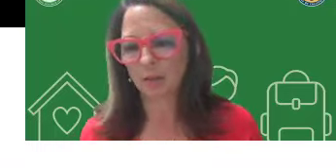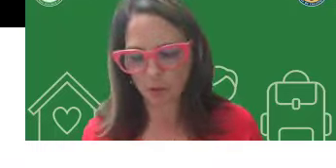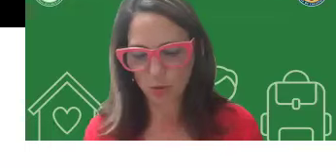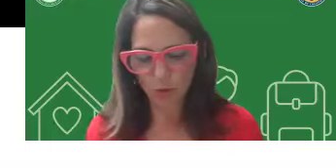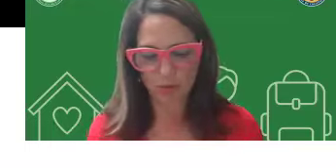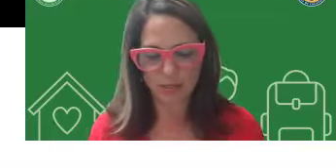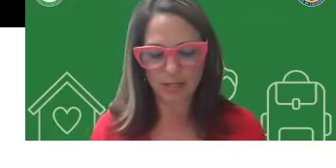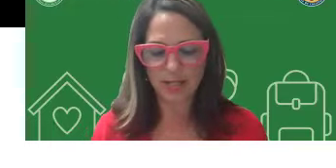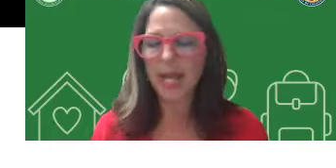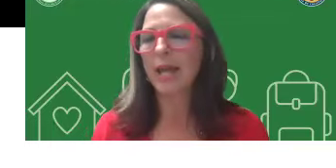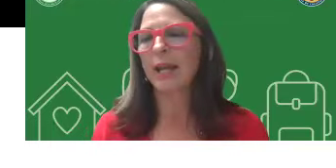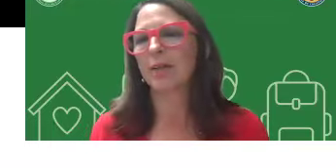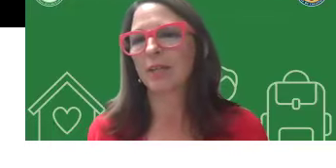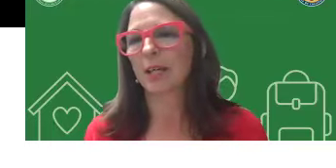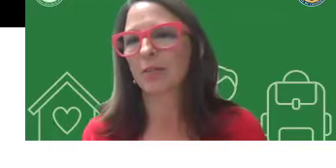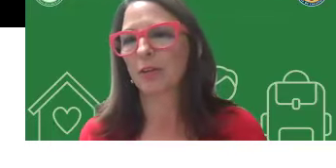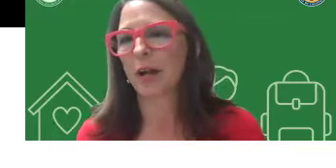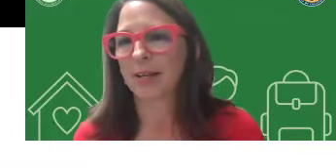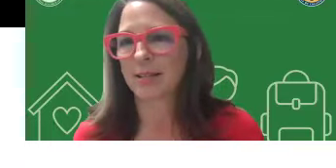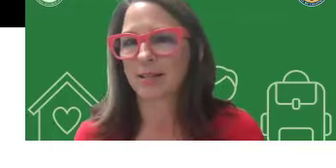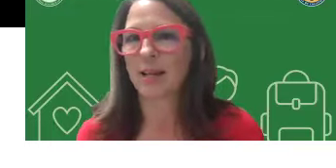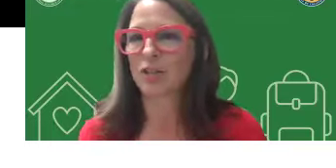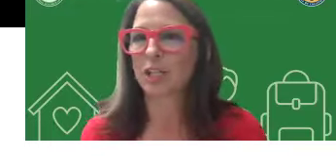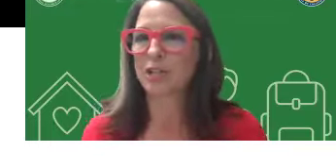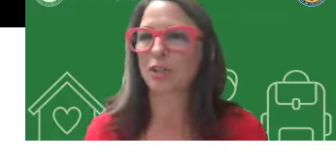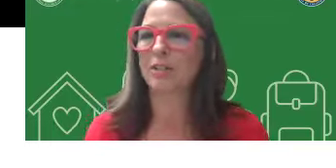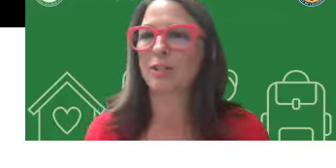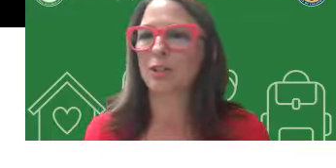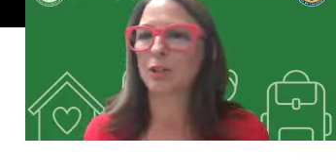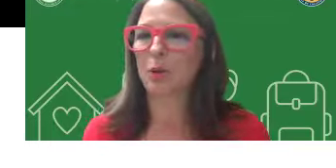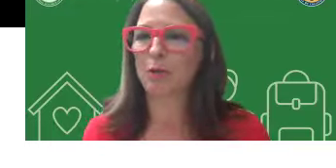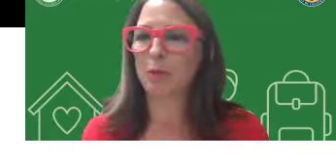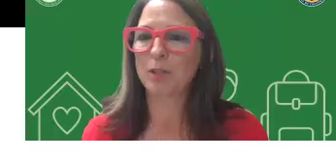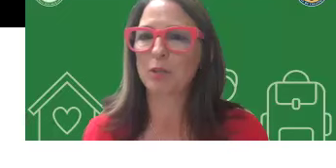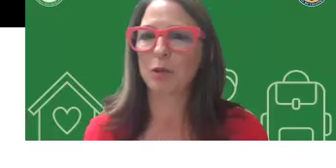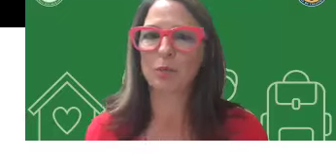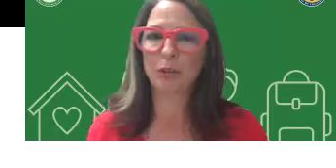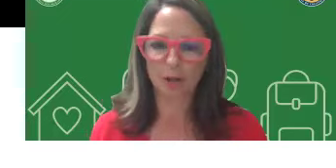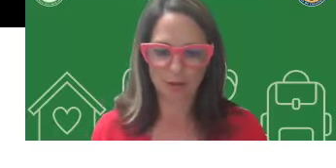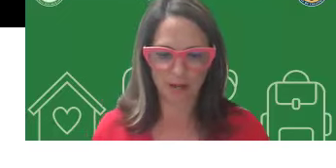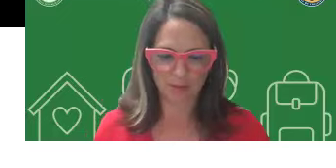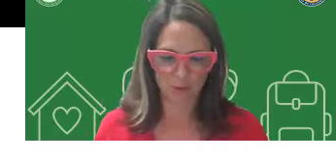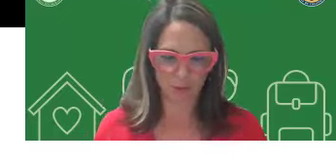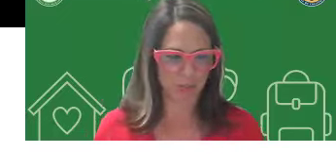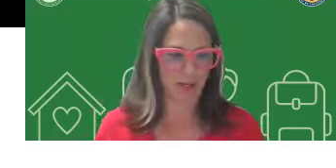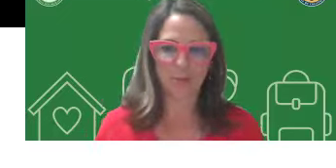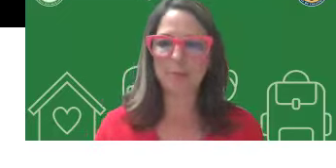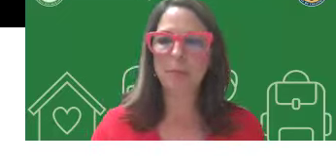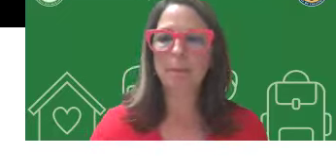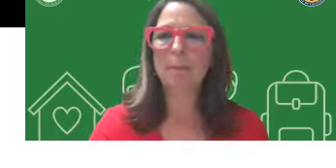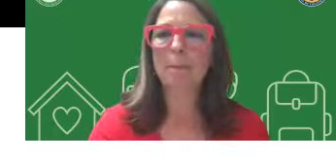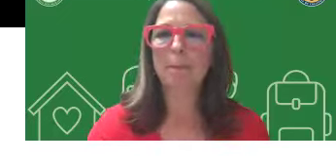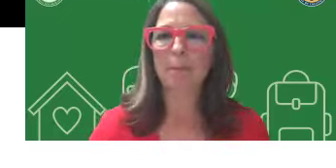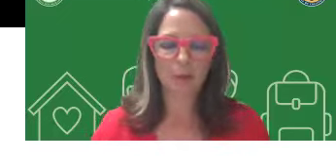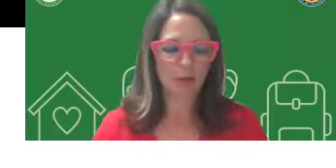experience homelessness and advocate for their access to education. It's a huge part of what we do. So really honored to have this group